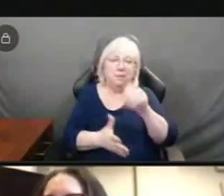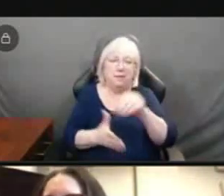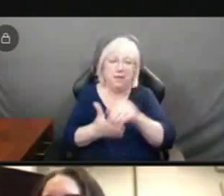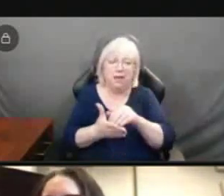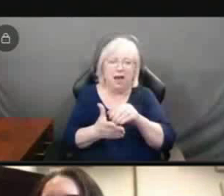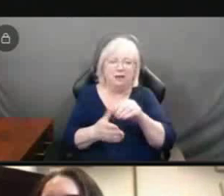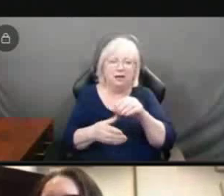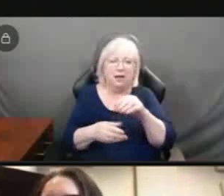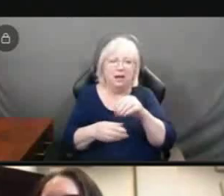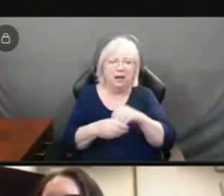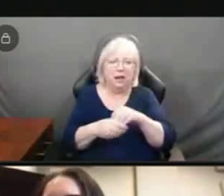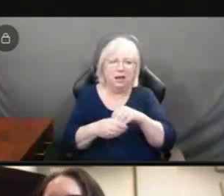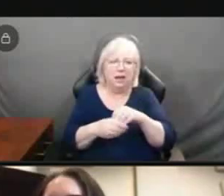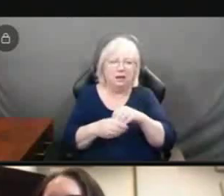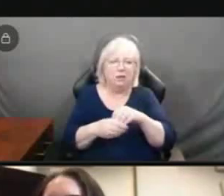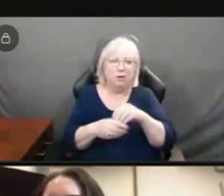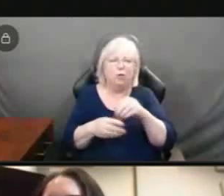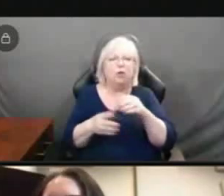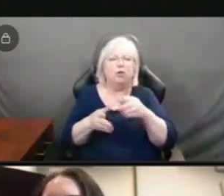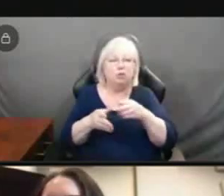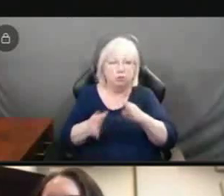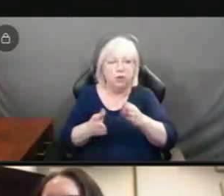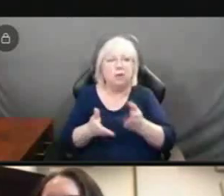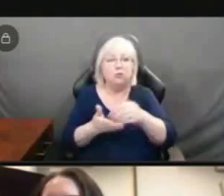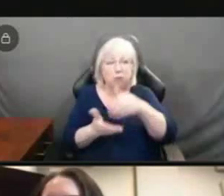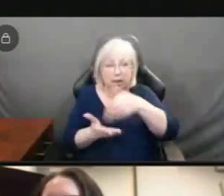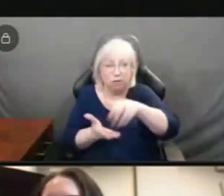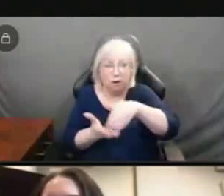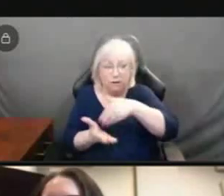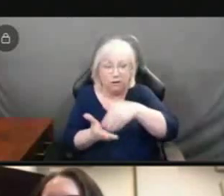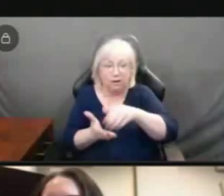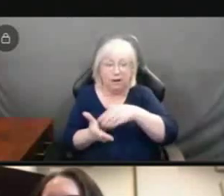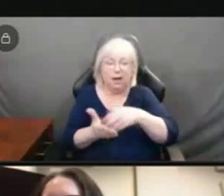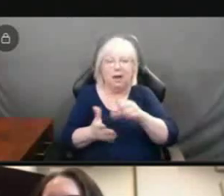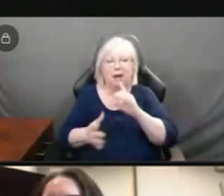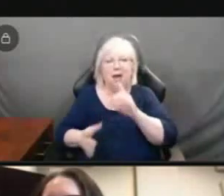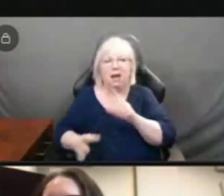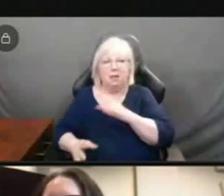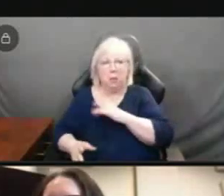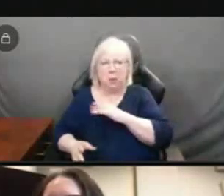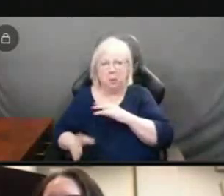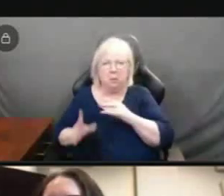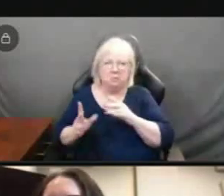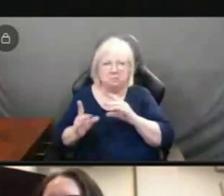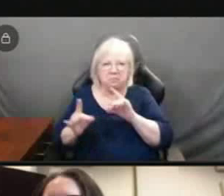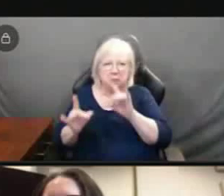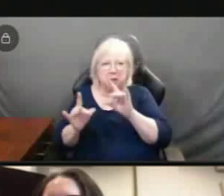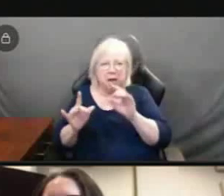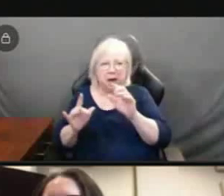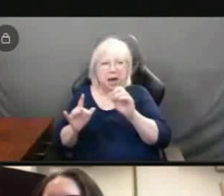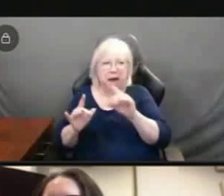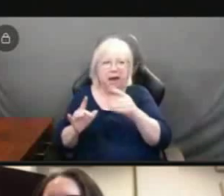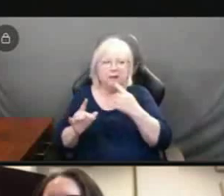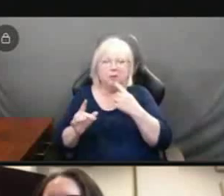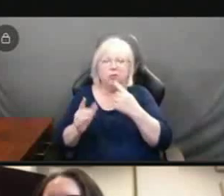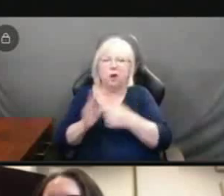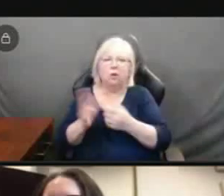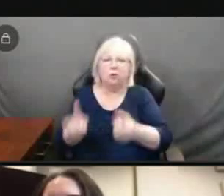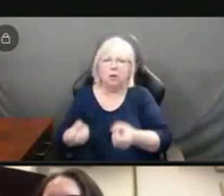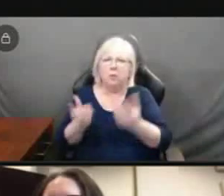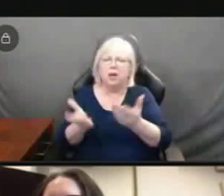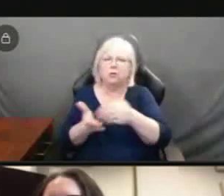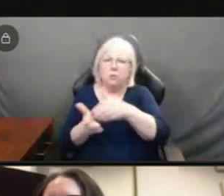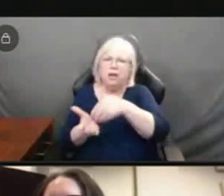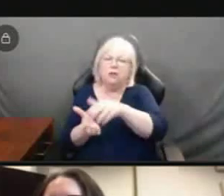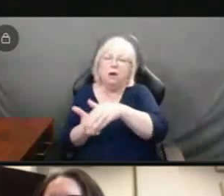41,750,000 into street resurfacing. In the slick ad, you show somebody resurfacing. But